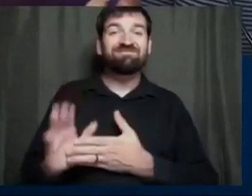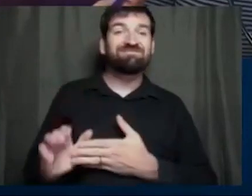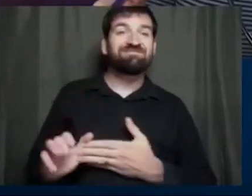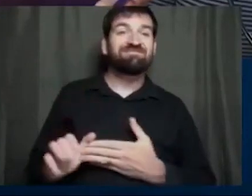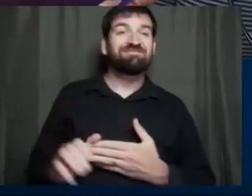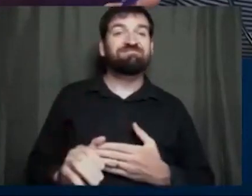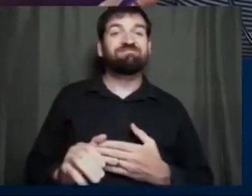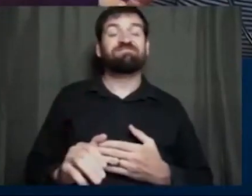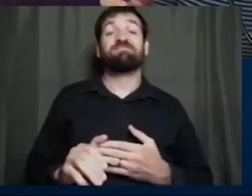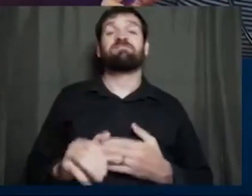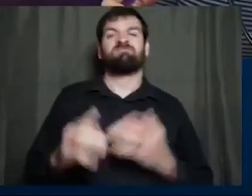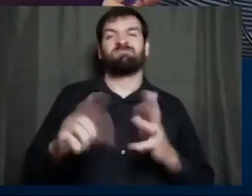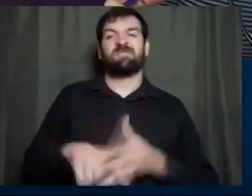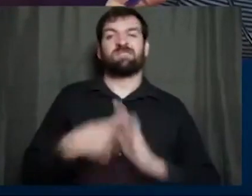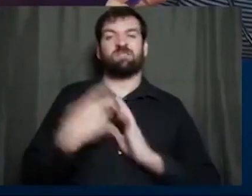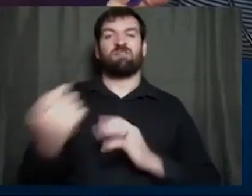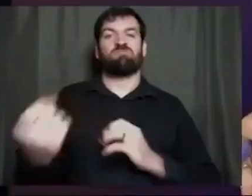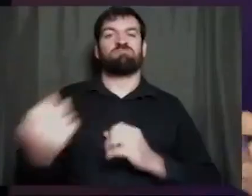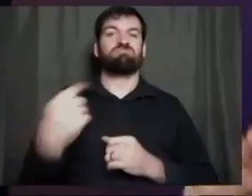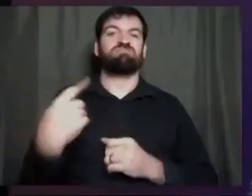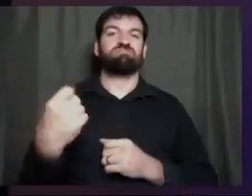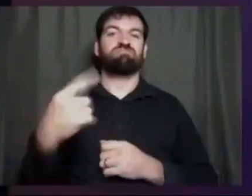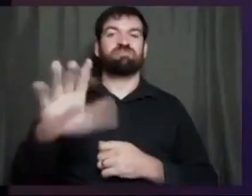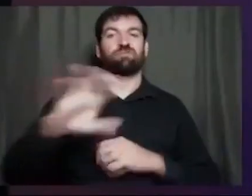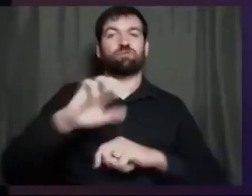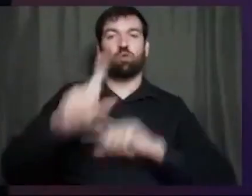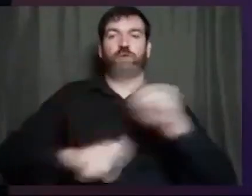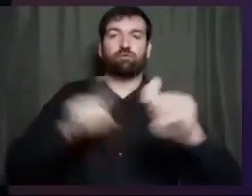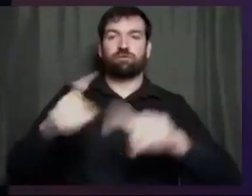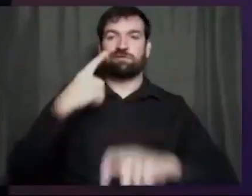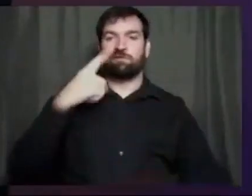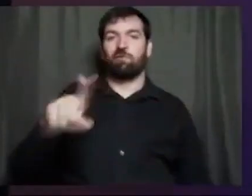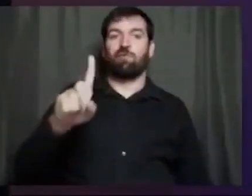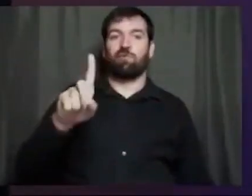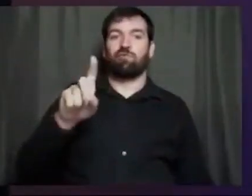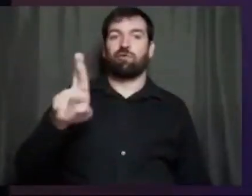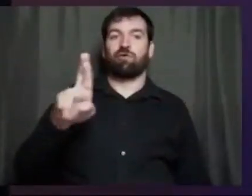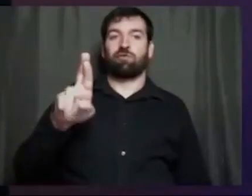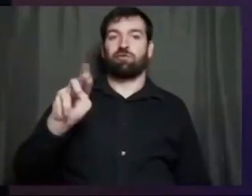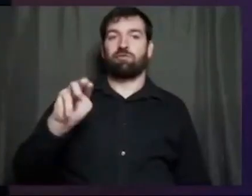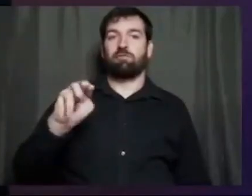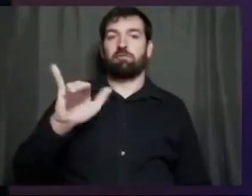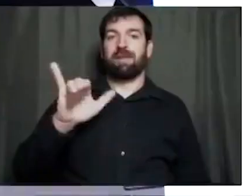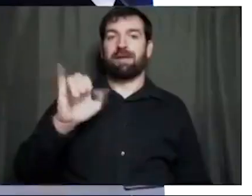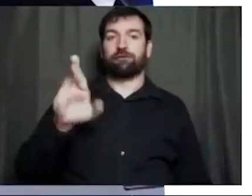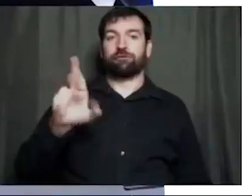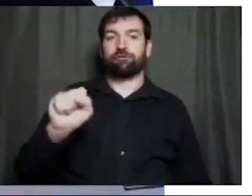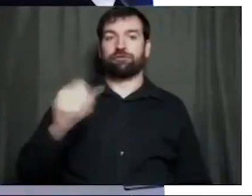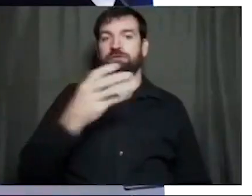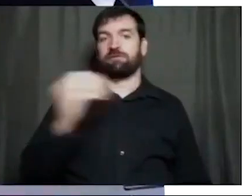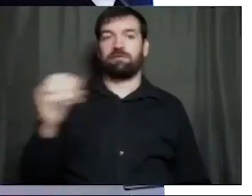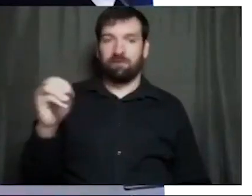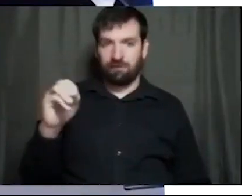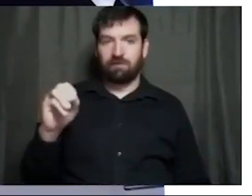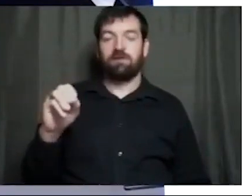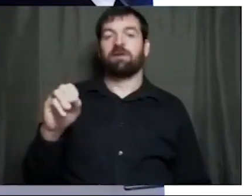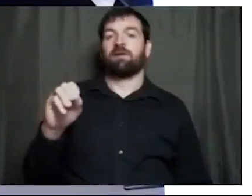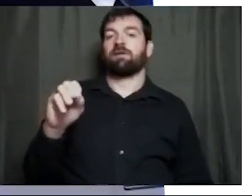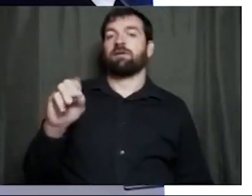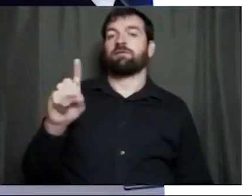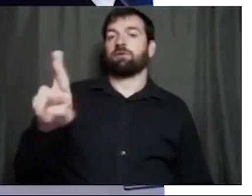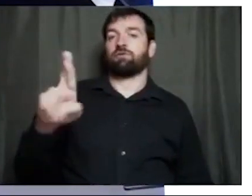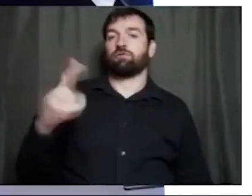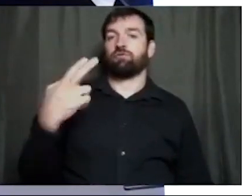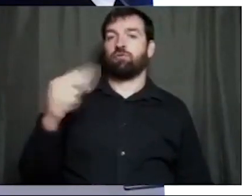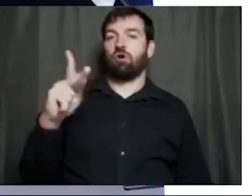in your questions. We know you have those for Dr. Myers and Dr. Hawkinson here in just a minute, but I want to turn to our guest, Dr. Angela Myers. She is the Infectious